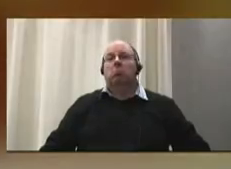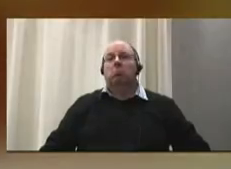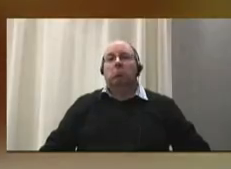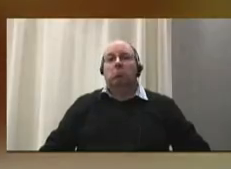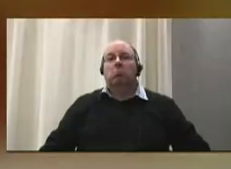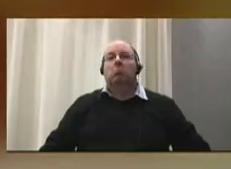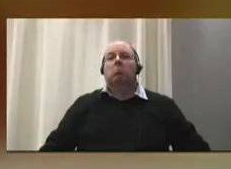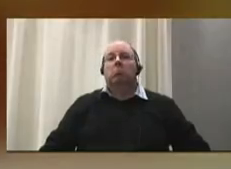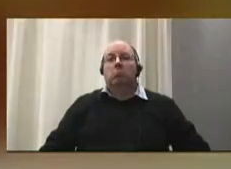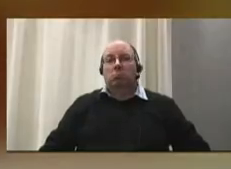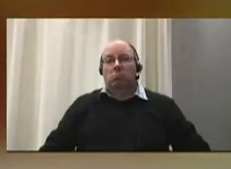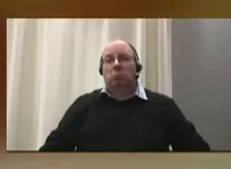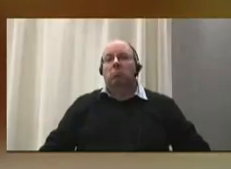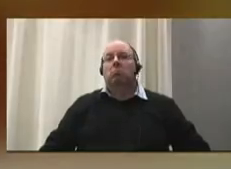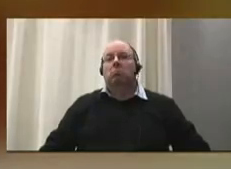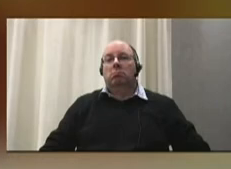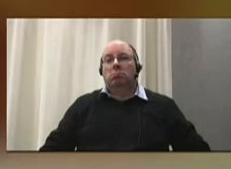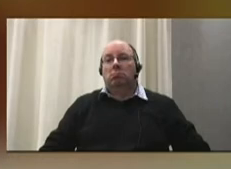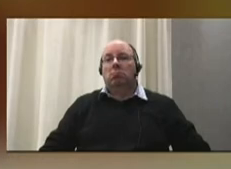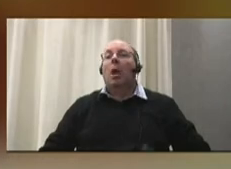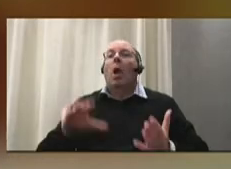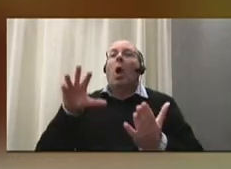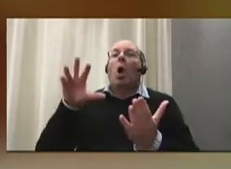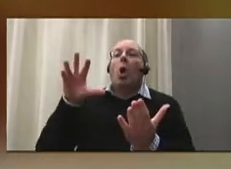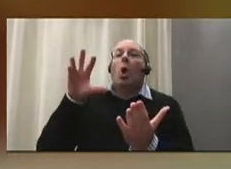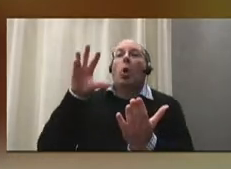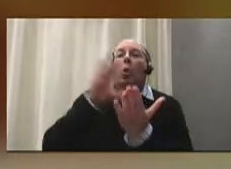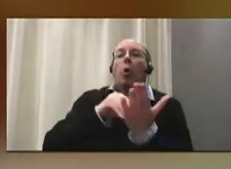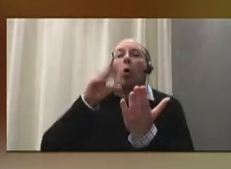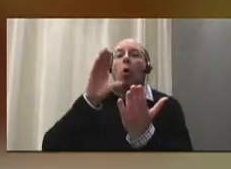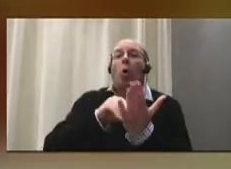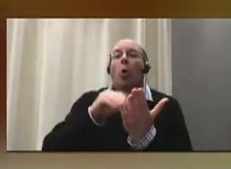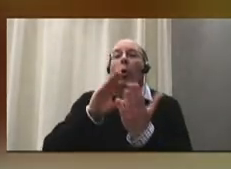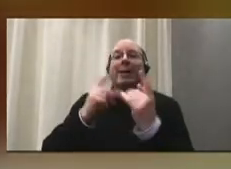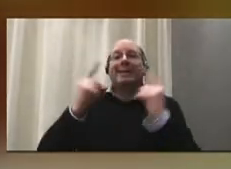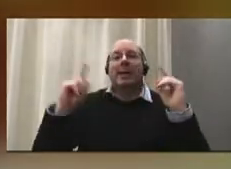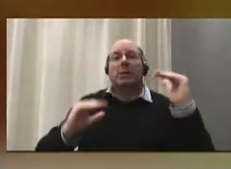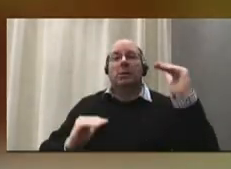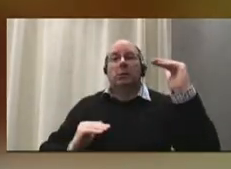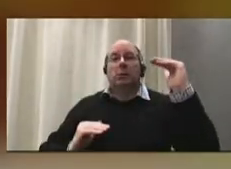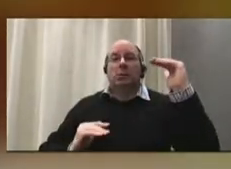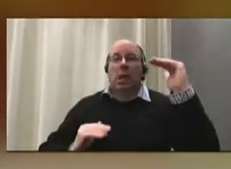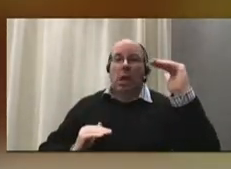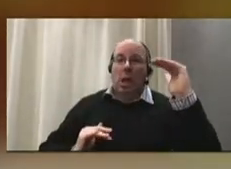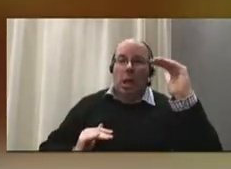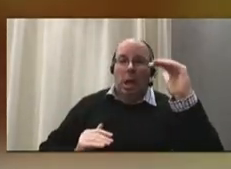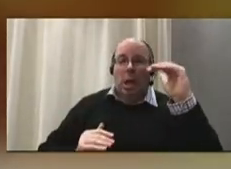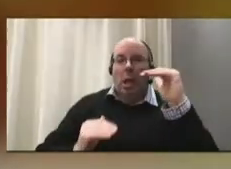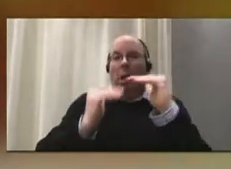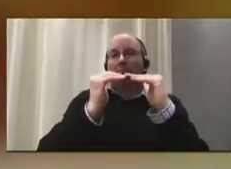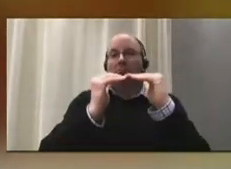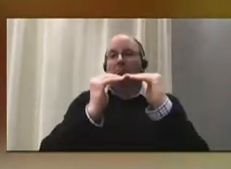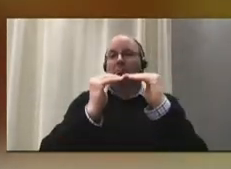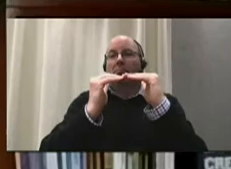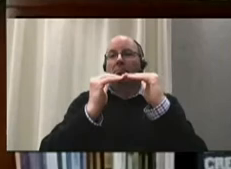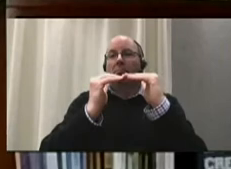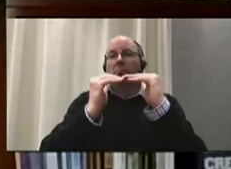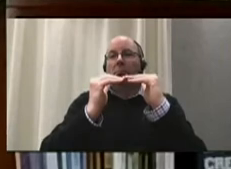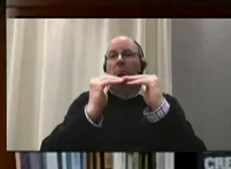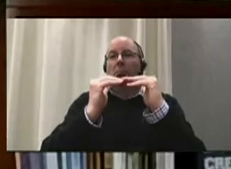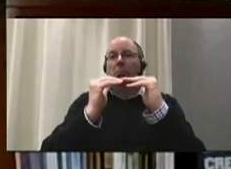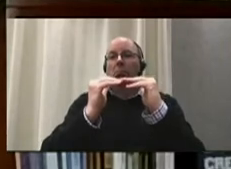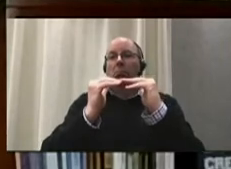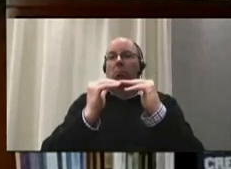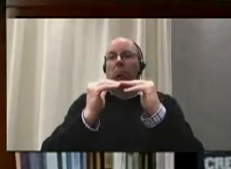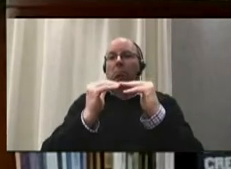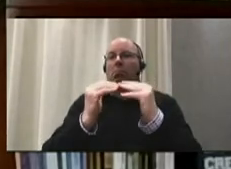tremendous learning loss that has occurred in the past 2 years? If you could be as specific as possible, That'll be great. Yes.